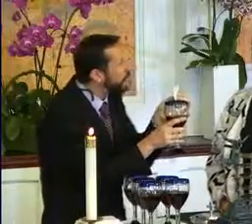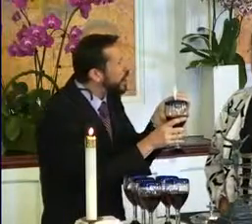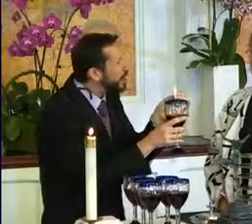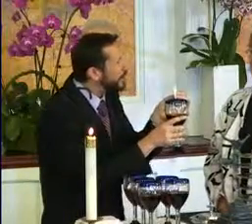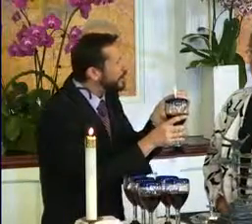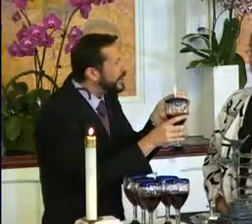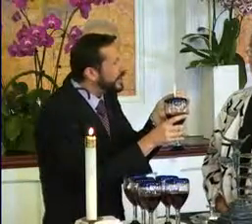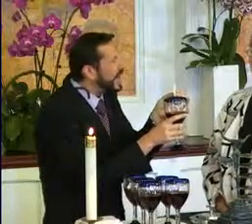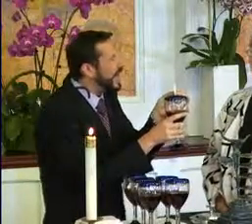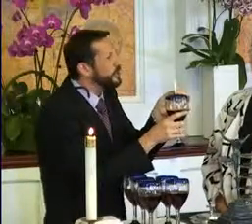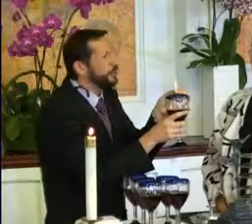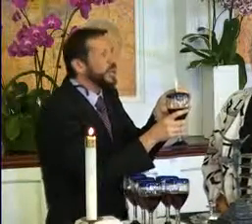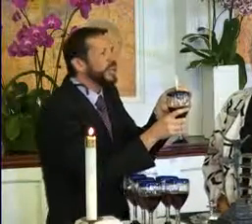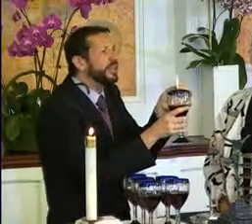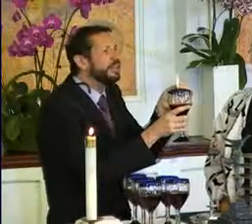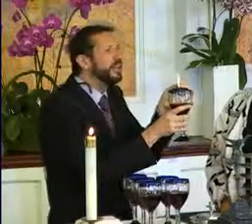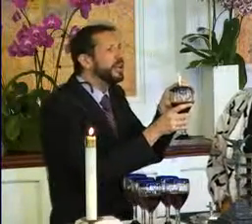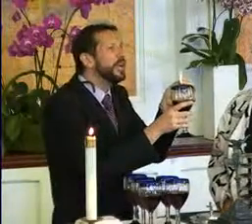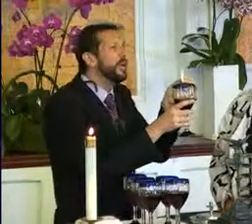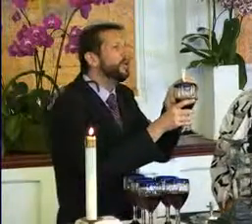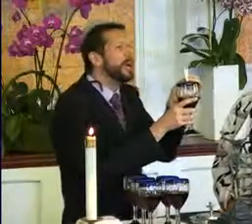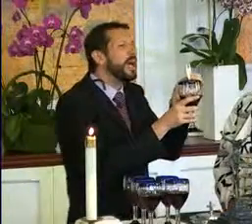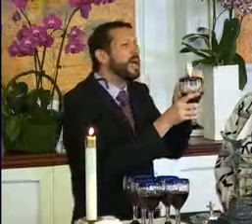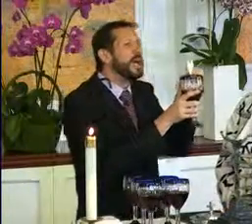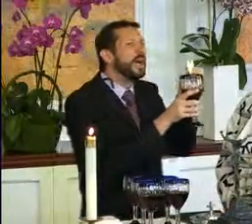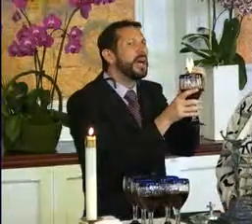it's mine. And we